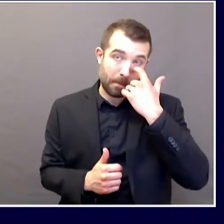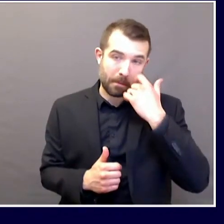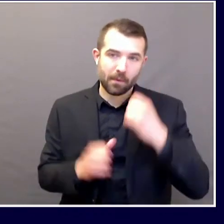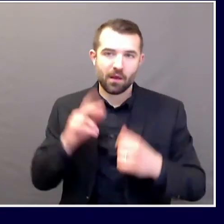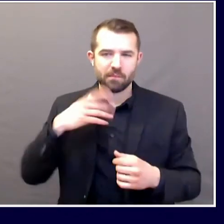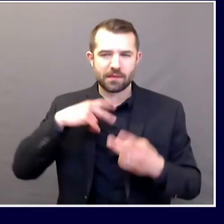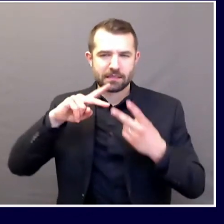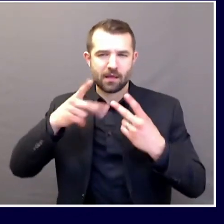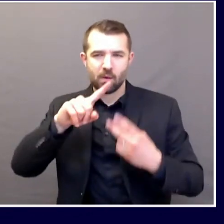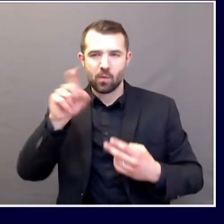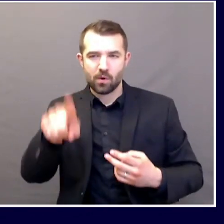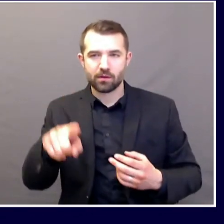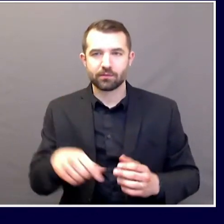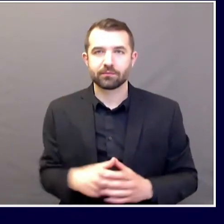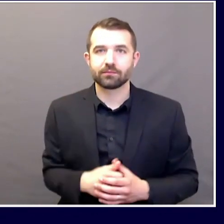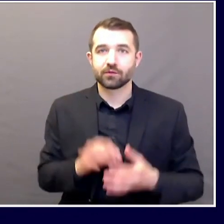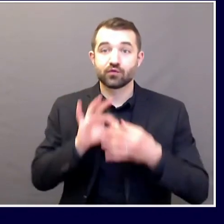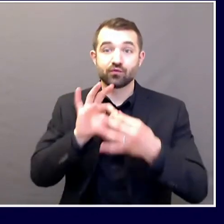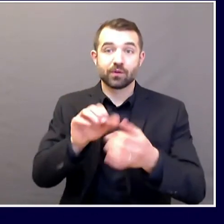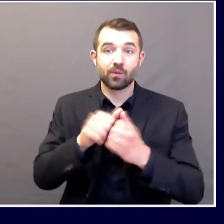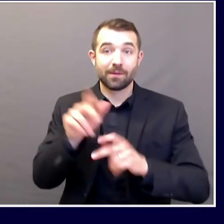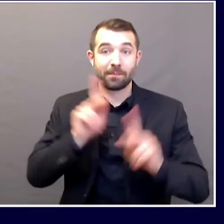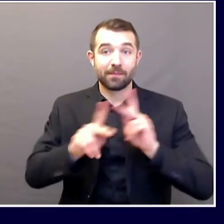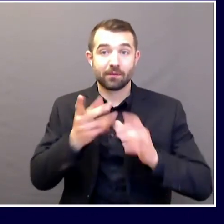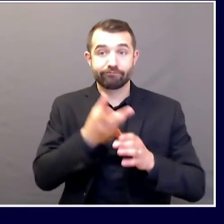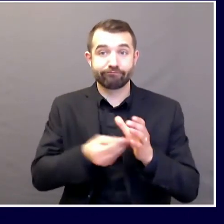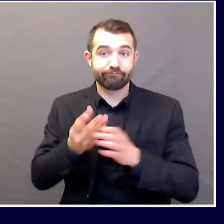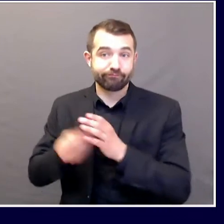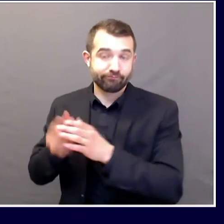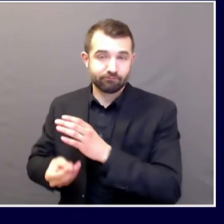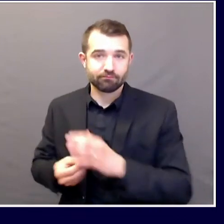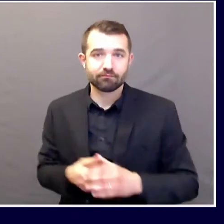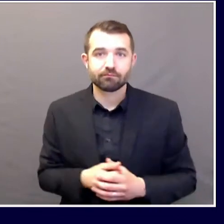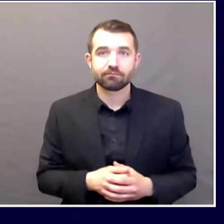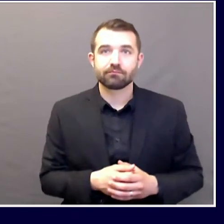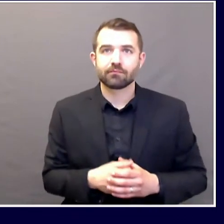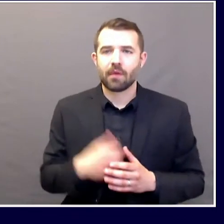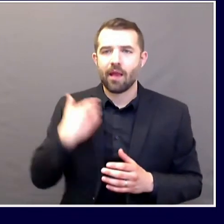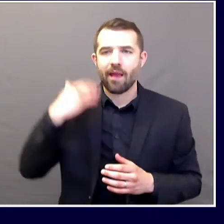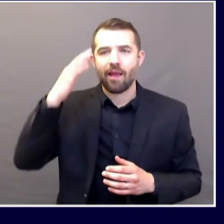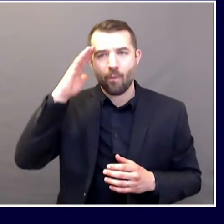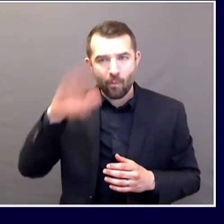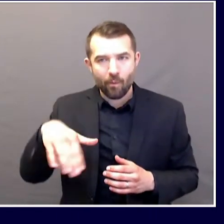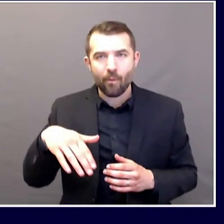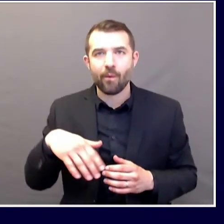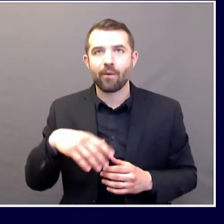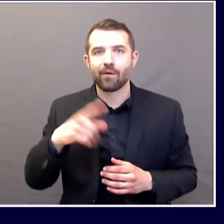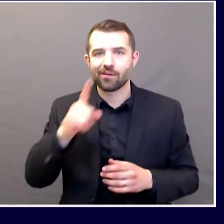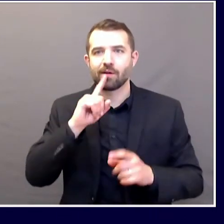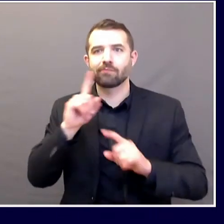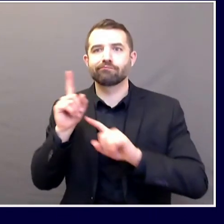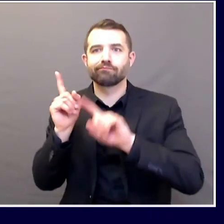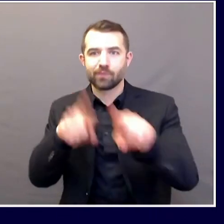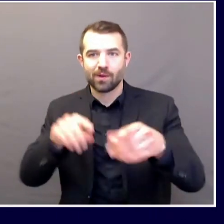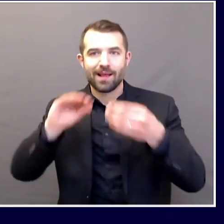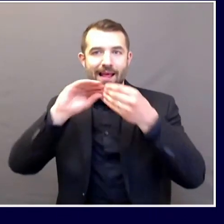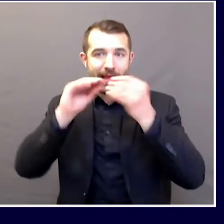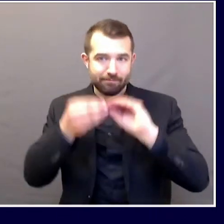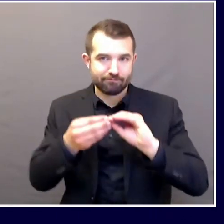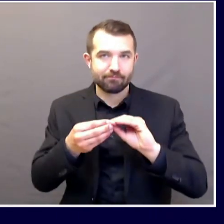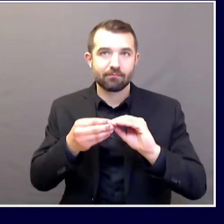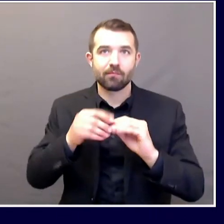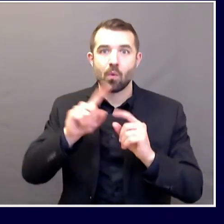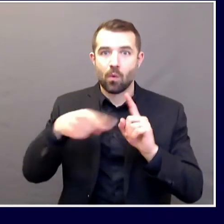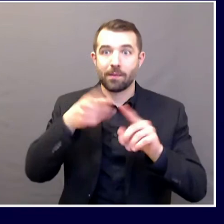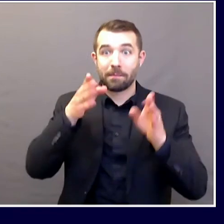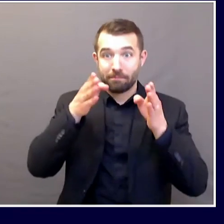one because, I know you guys report deaths when they happen, but also you do periodic sweeps of vital records. And so I wonder